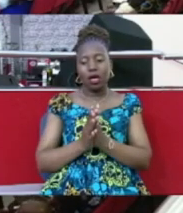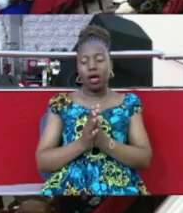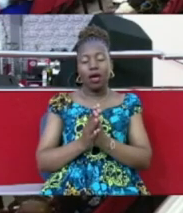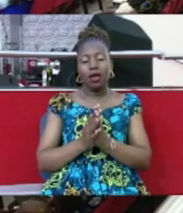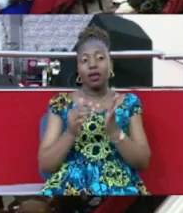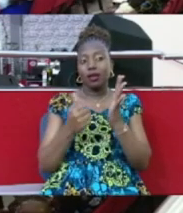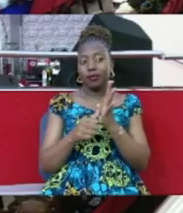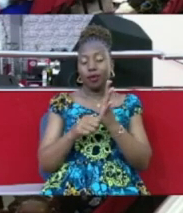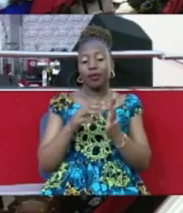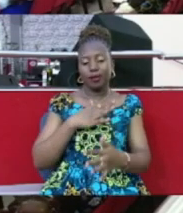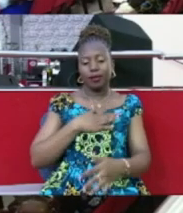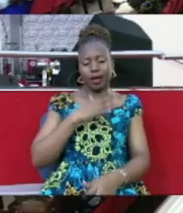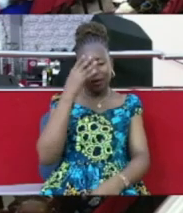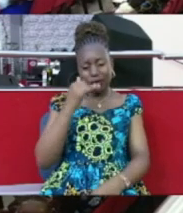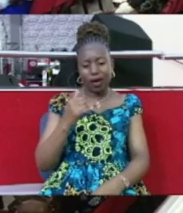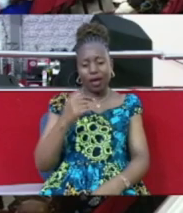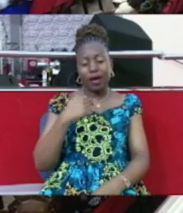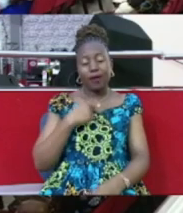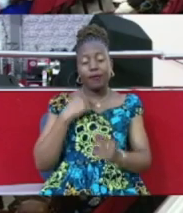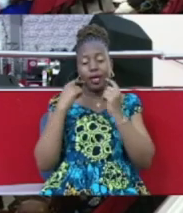am undone.